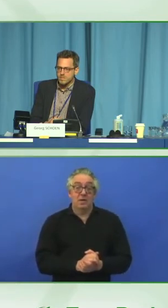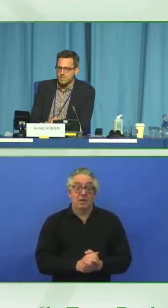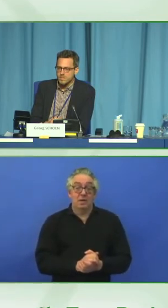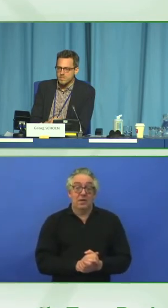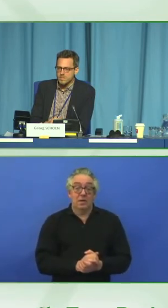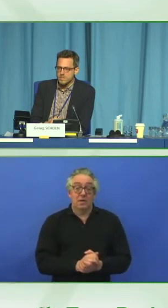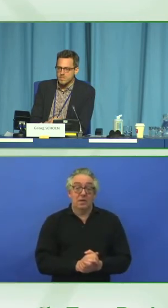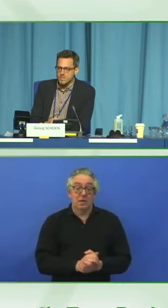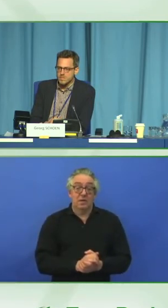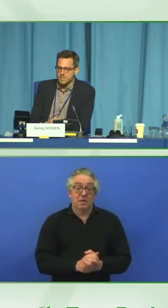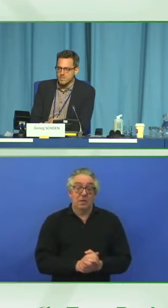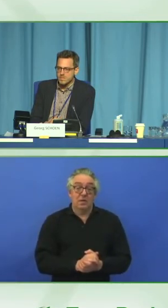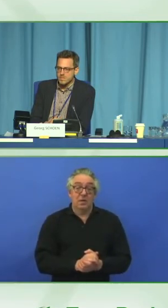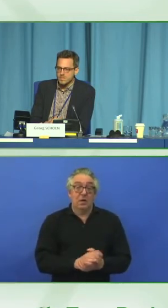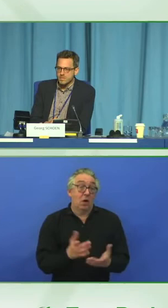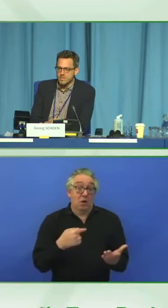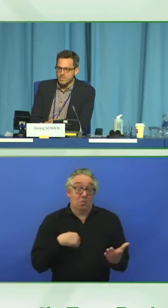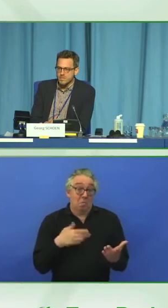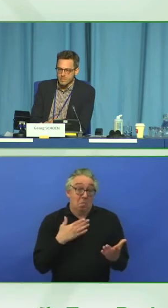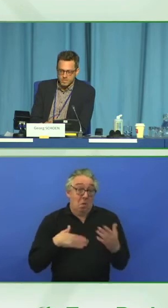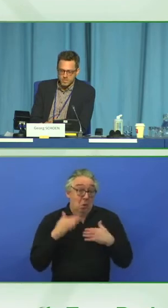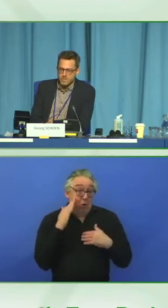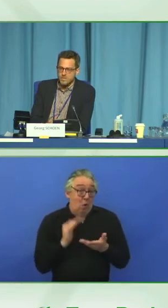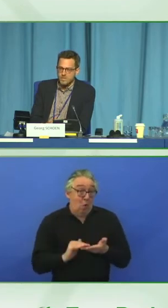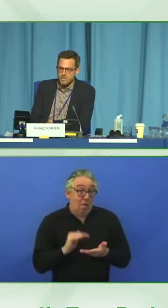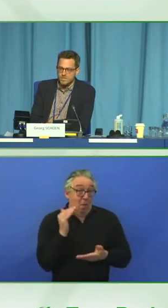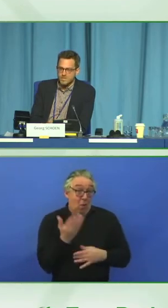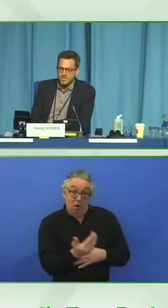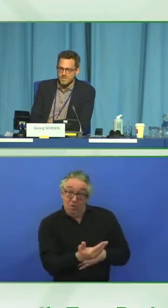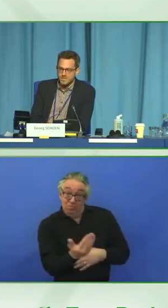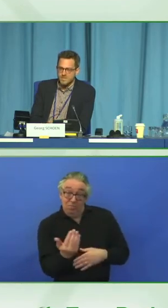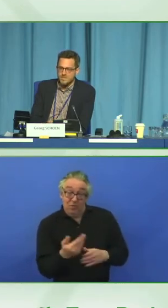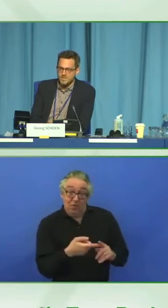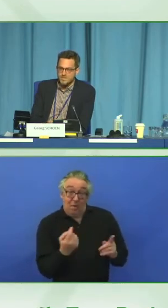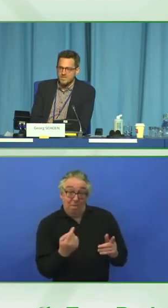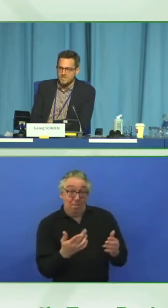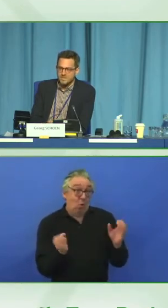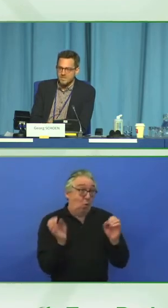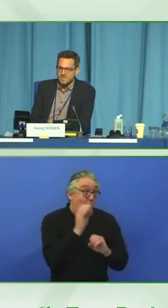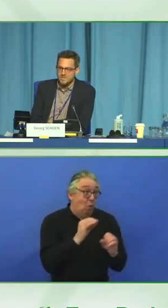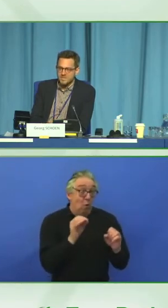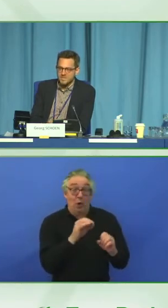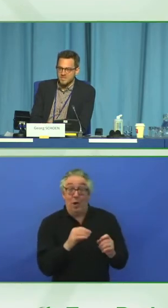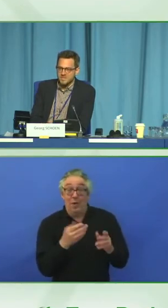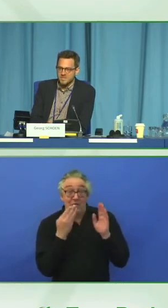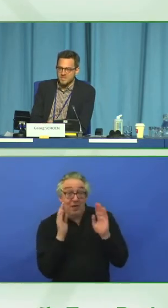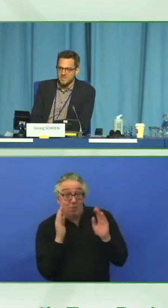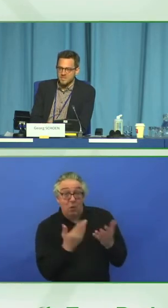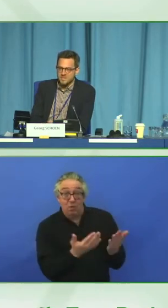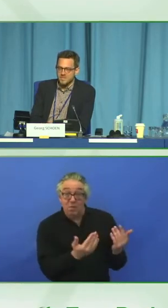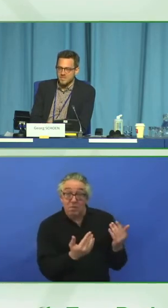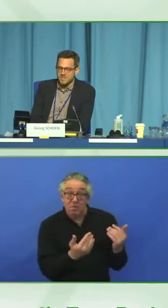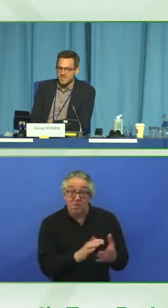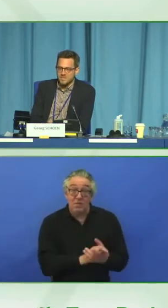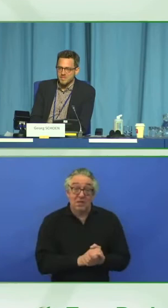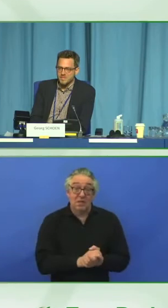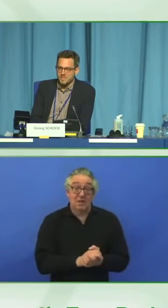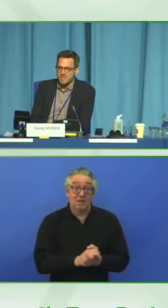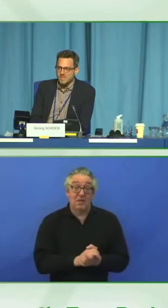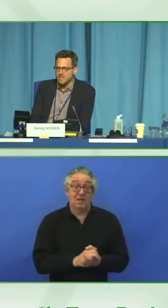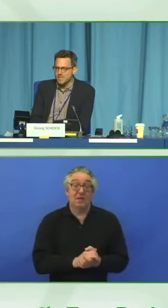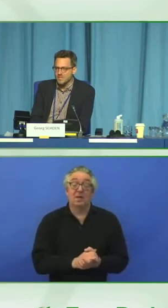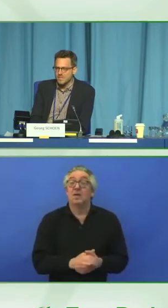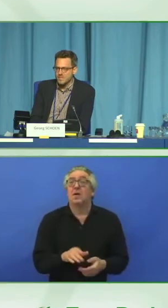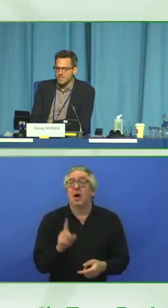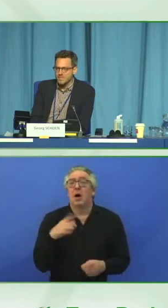to know more from Meera about it. No, I just wanted to say, yes, I don't think there's